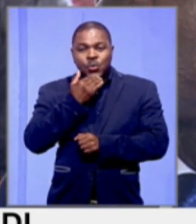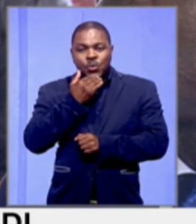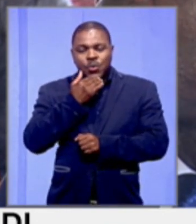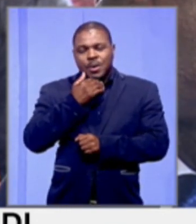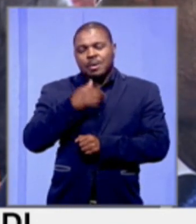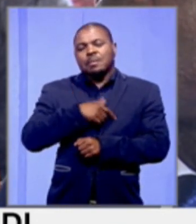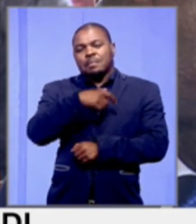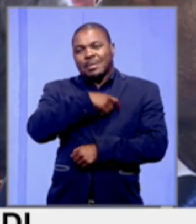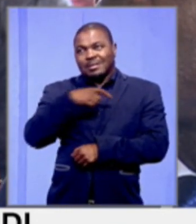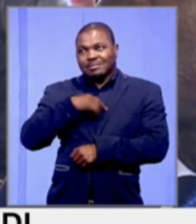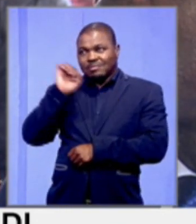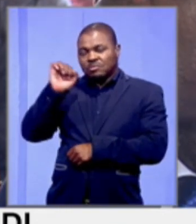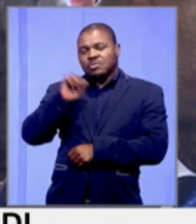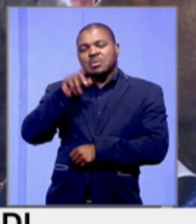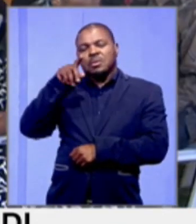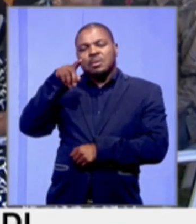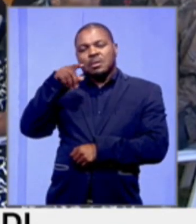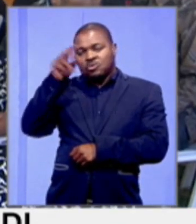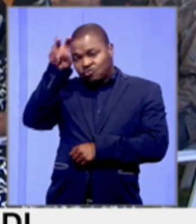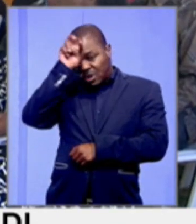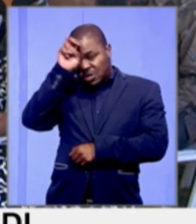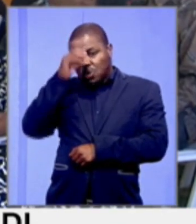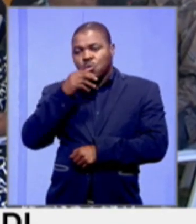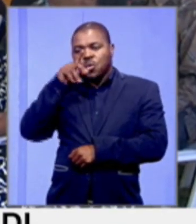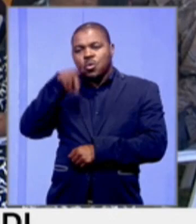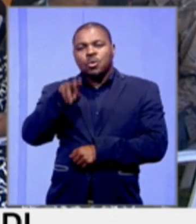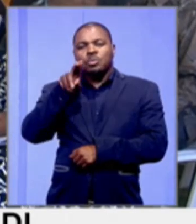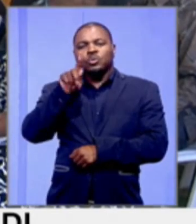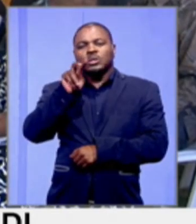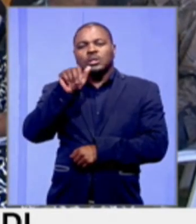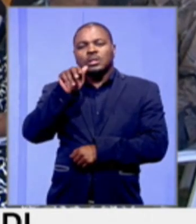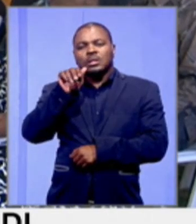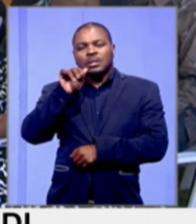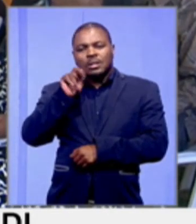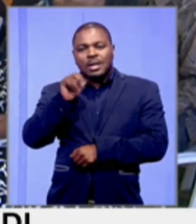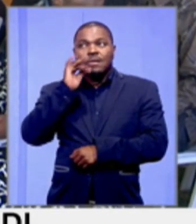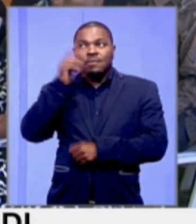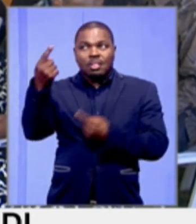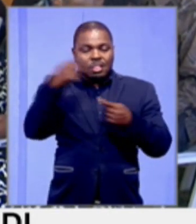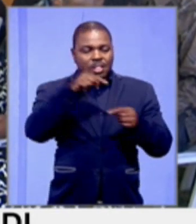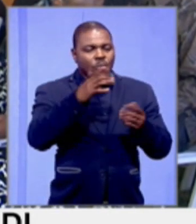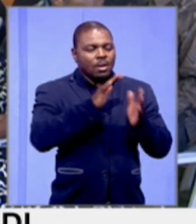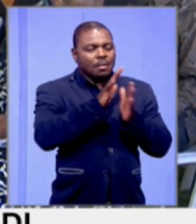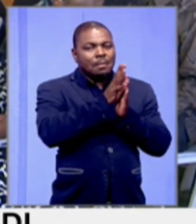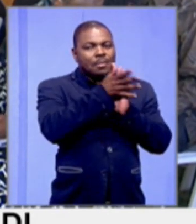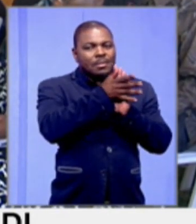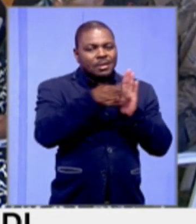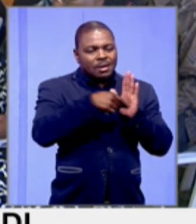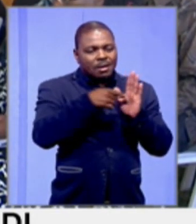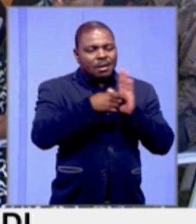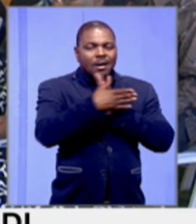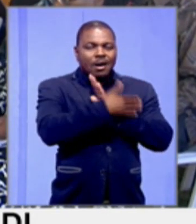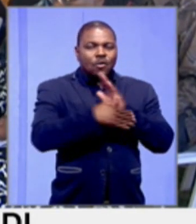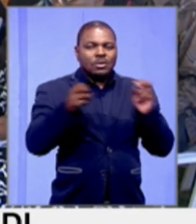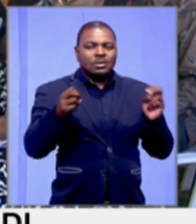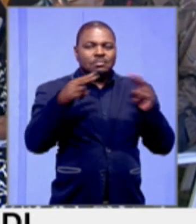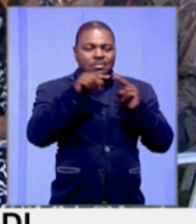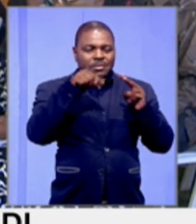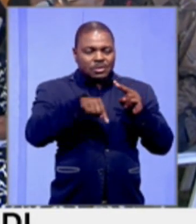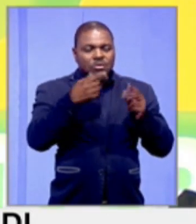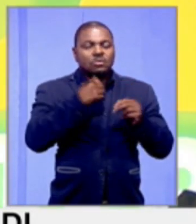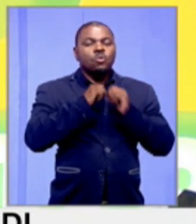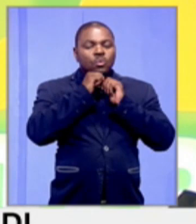Russia Vladimir Putin ge a ka ba gona kopanong ya dinaga maloko a BRICS ka kgwedi ya Agostose mo Afrika